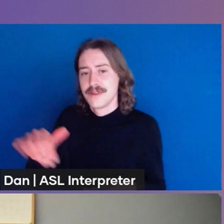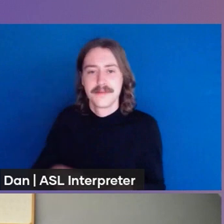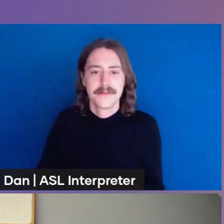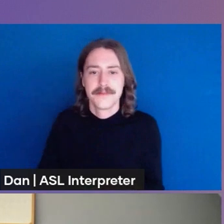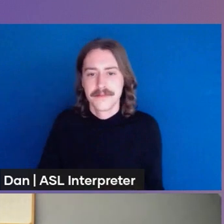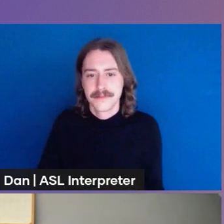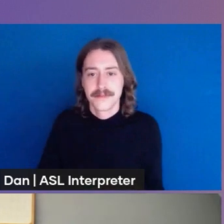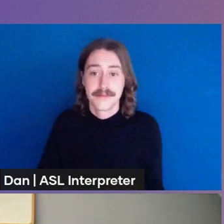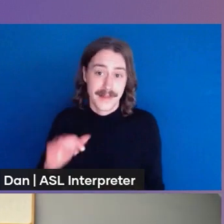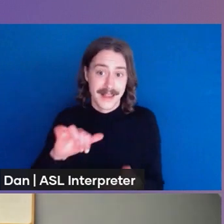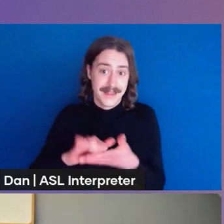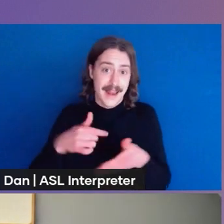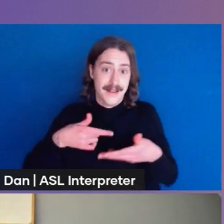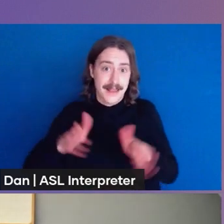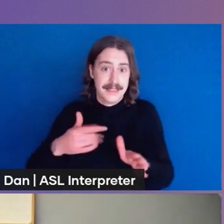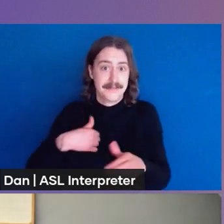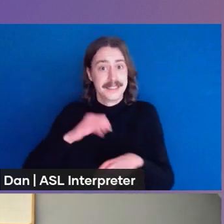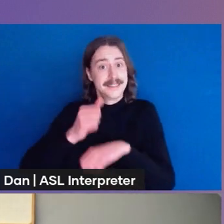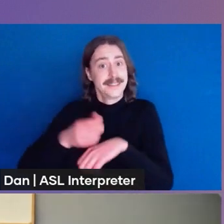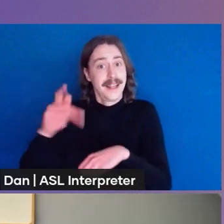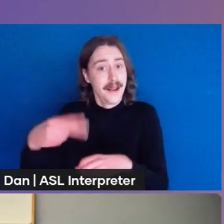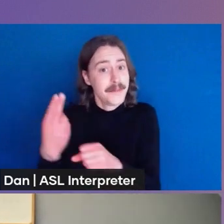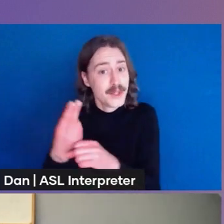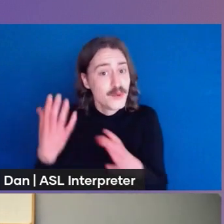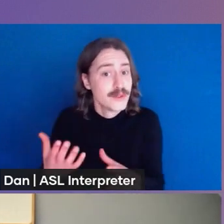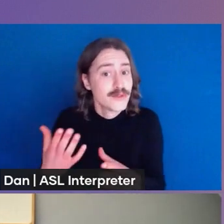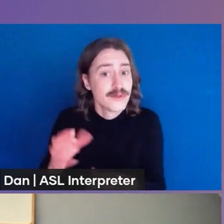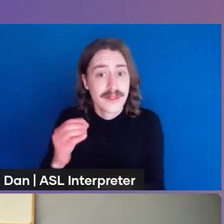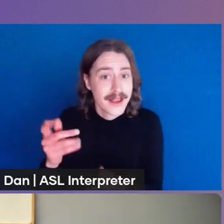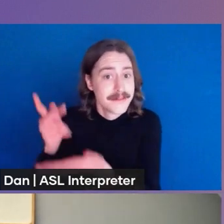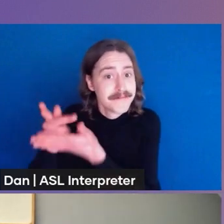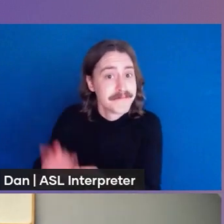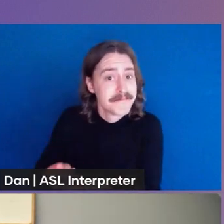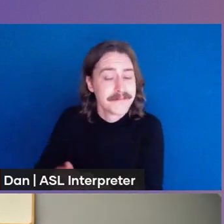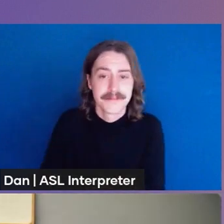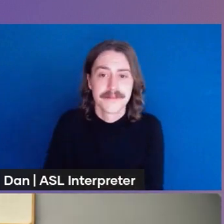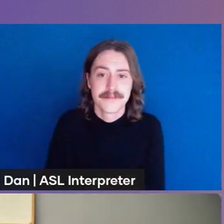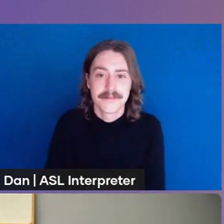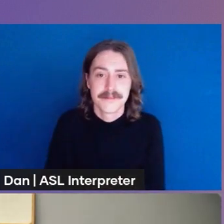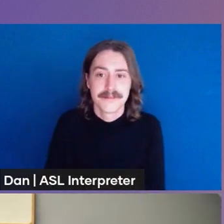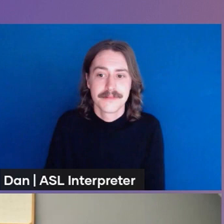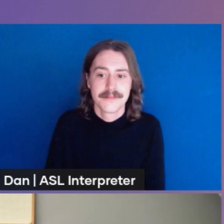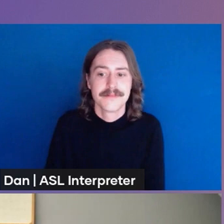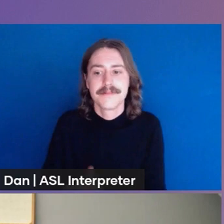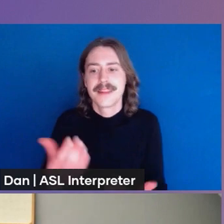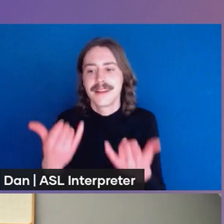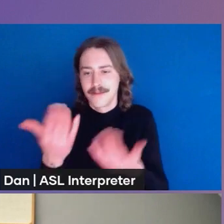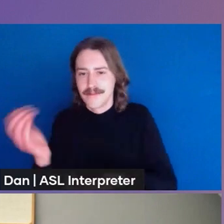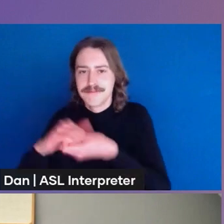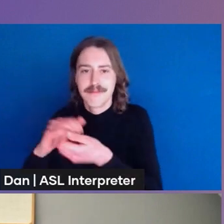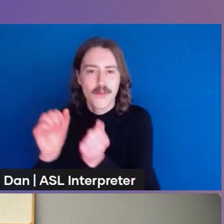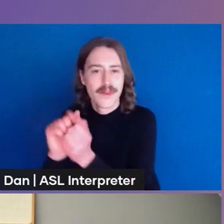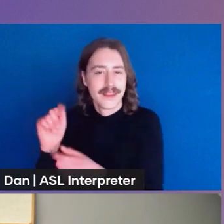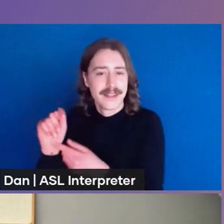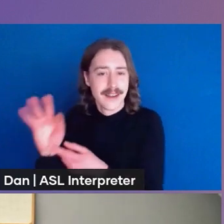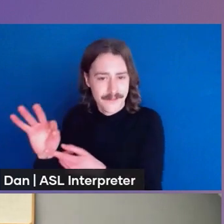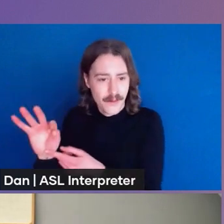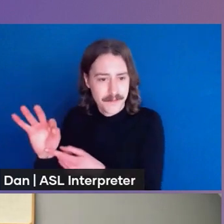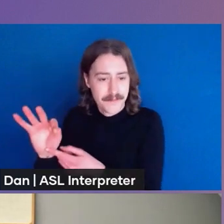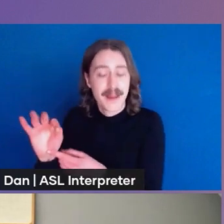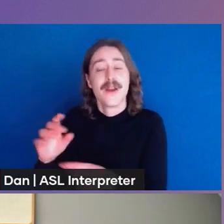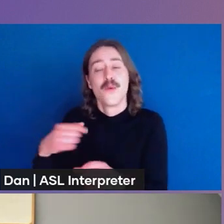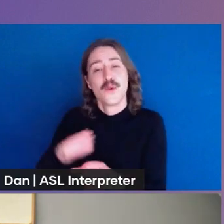can set up my user in Auth and then come in, add this into Terraform, and this user will be able to authenticate